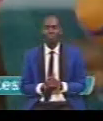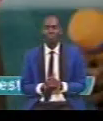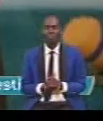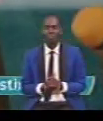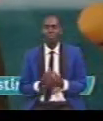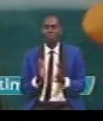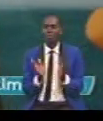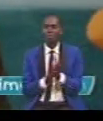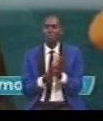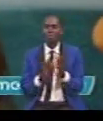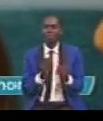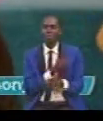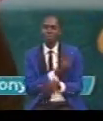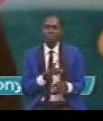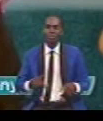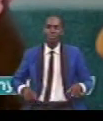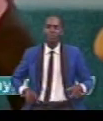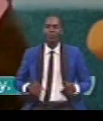Praise the Lord.